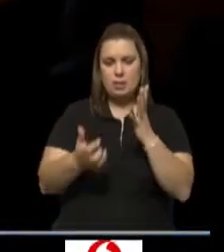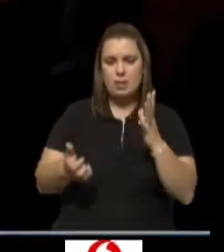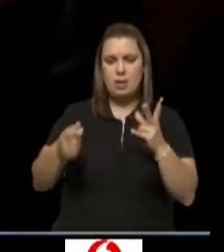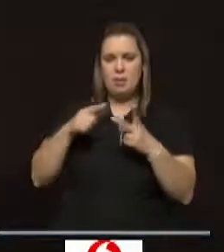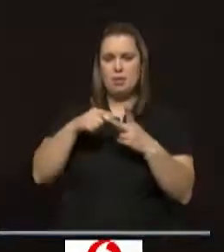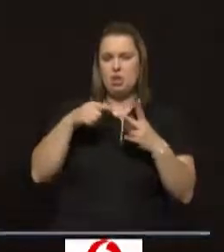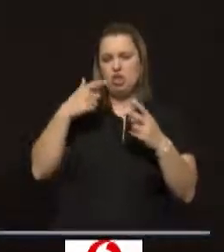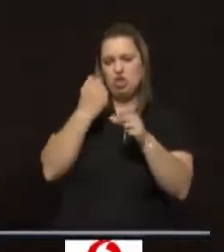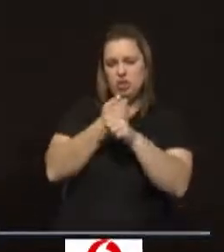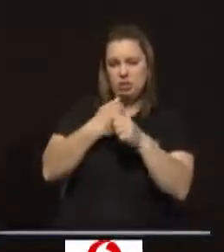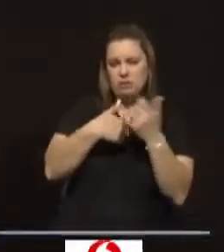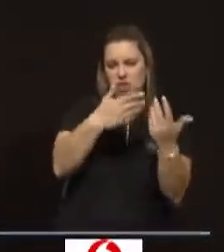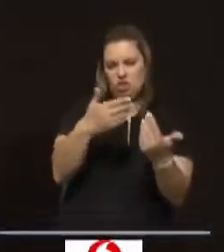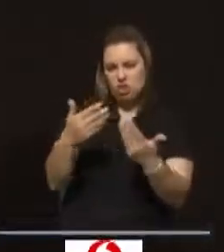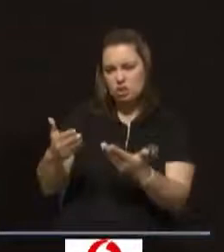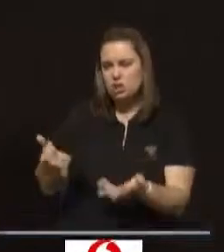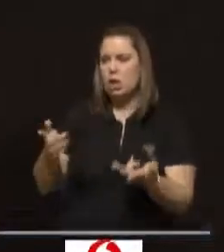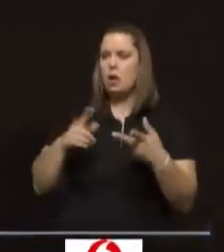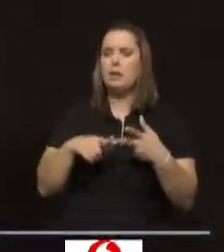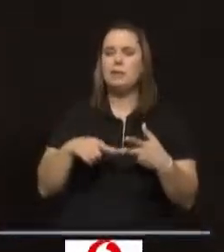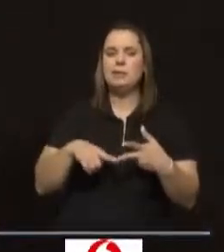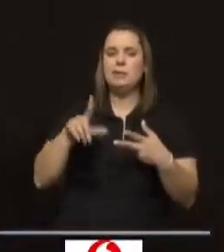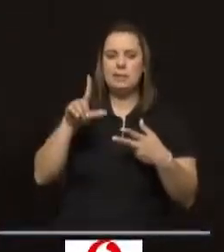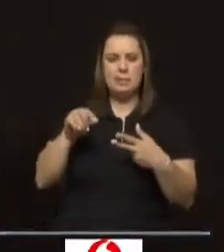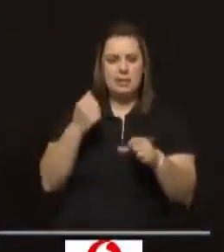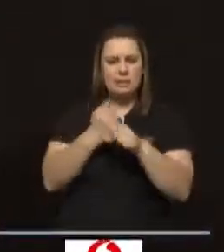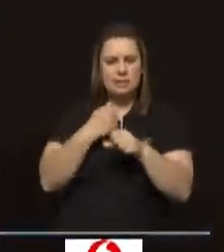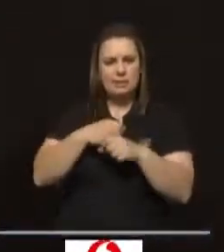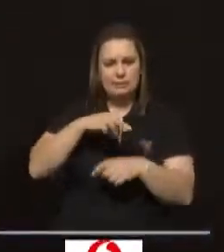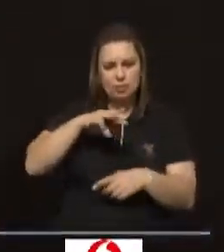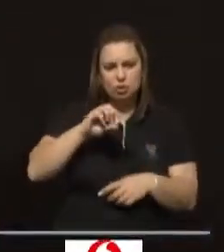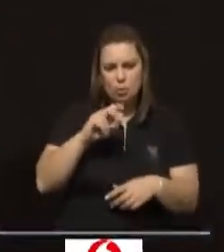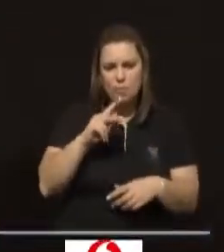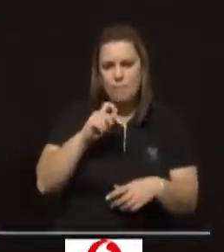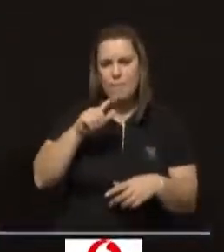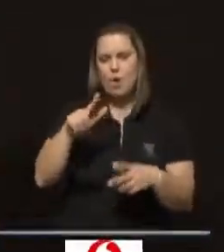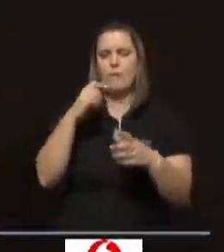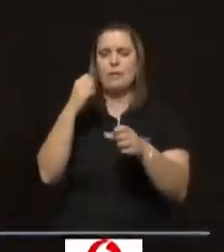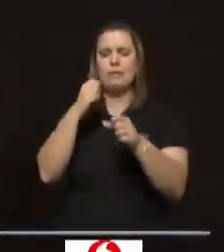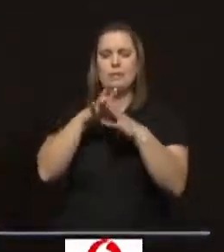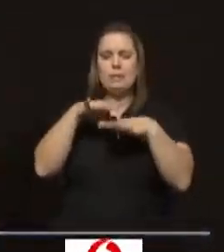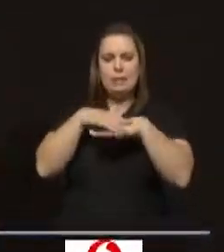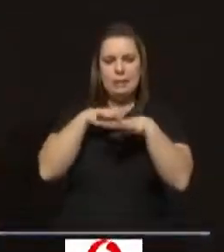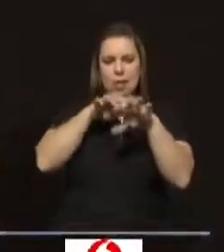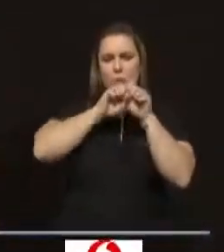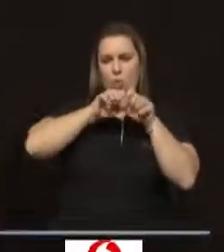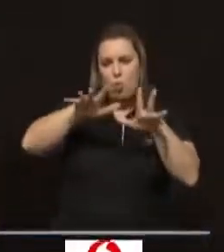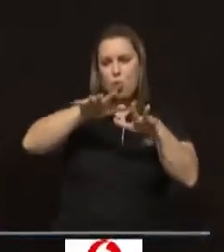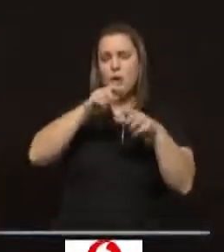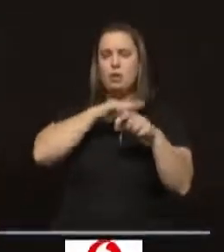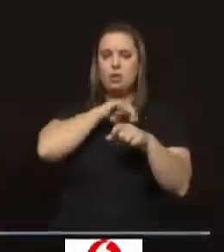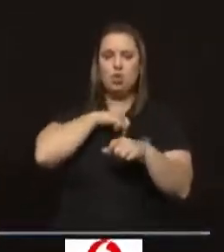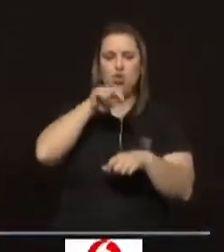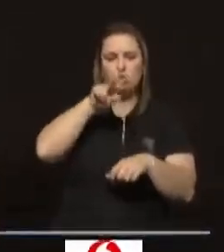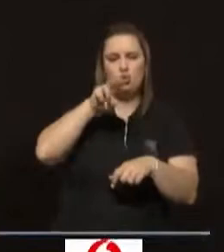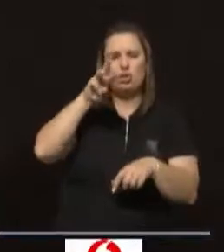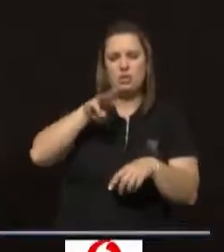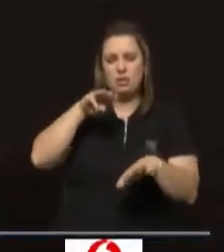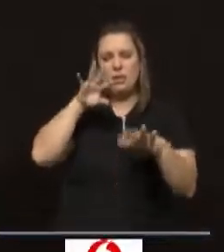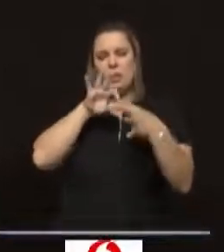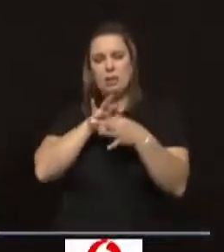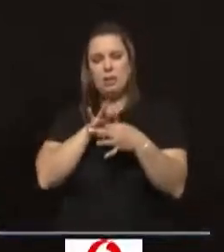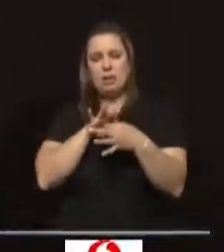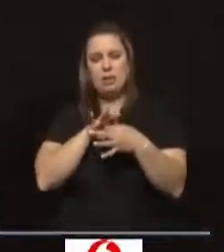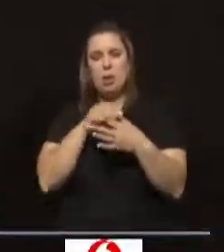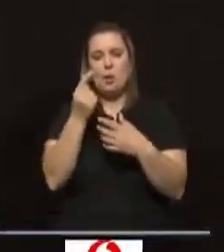availability of high debit networks, the penetration of mobile services, coverage of mobile services